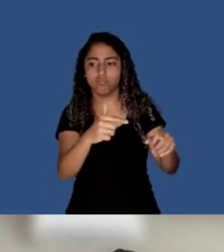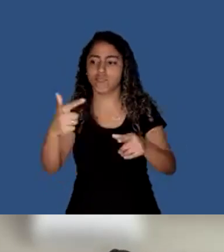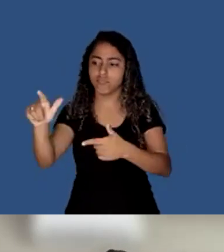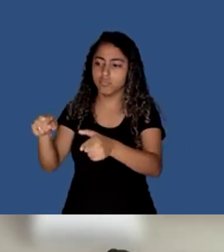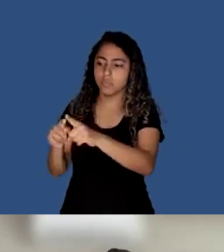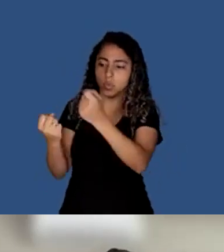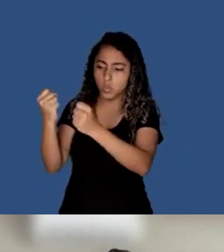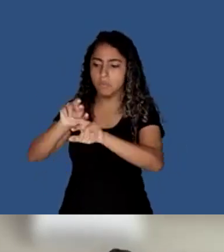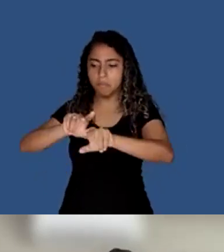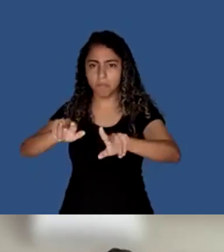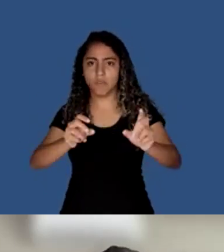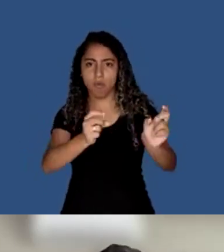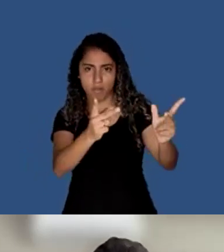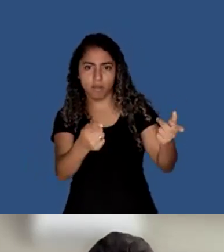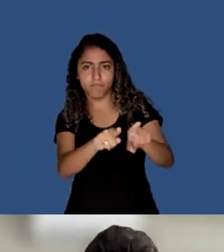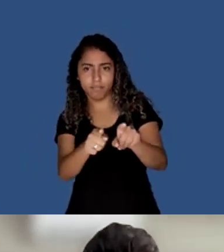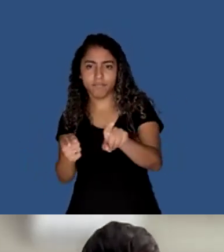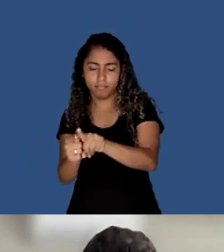and industry partners.